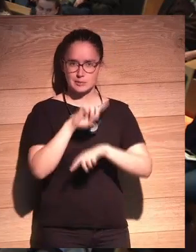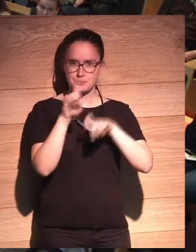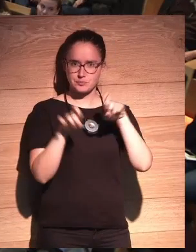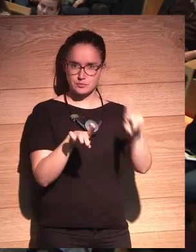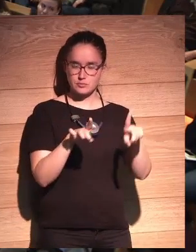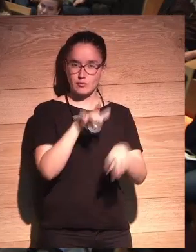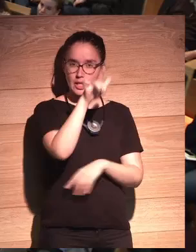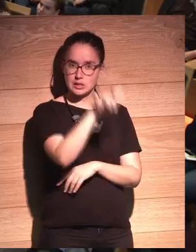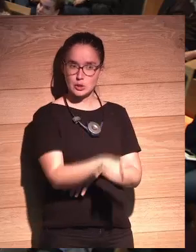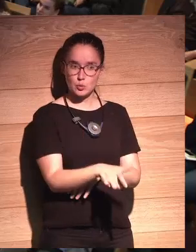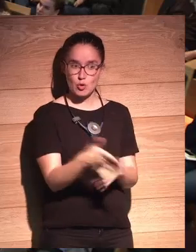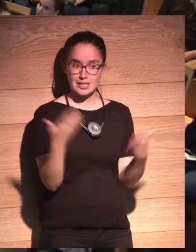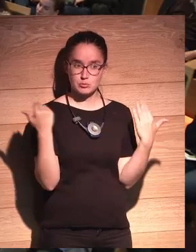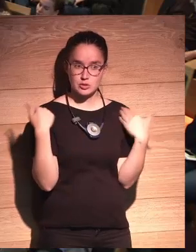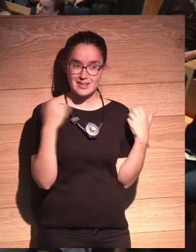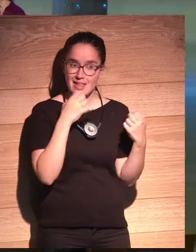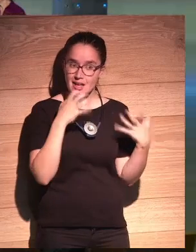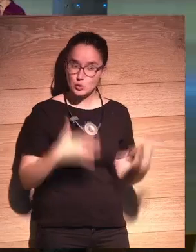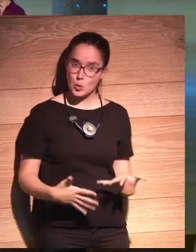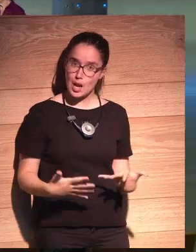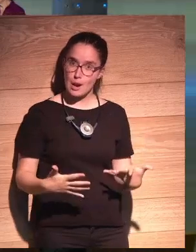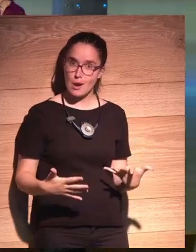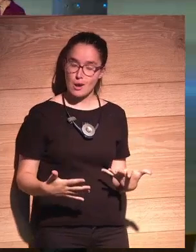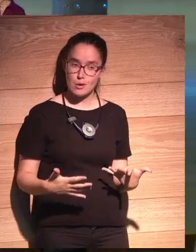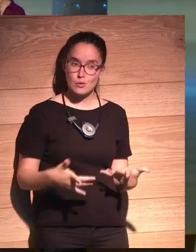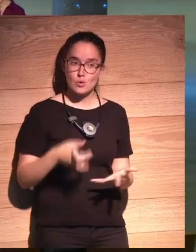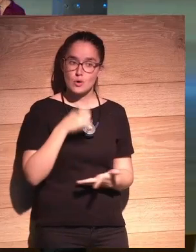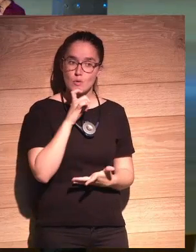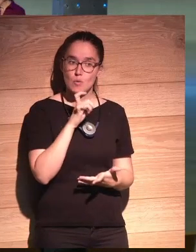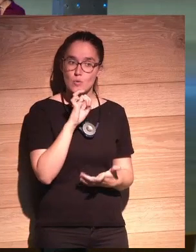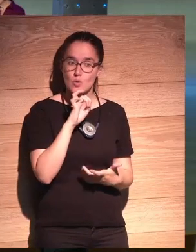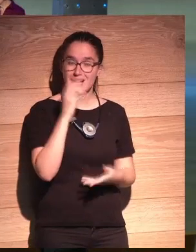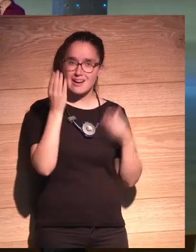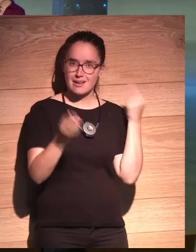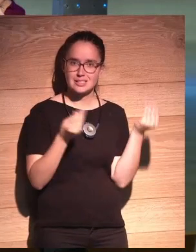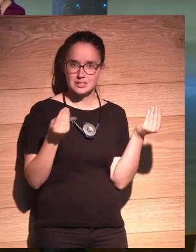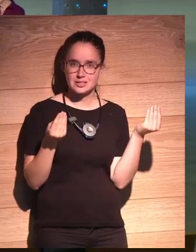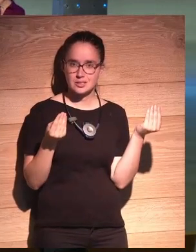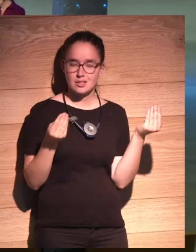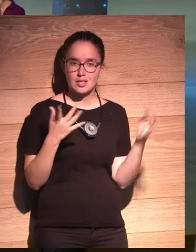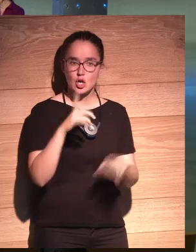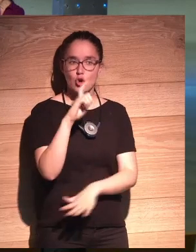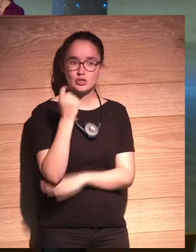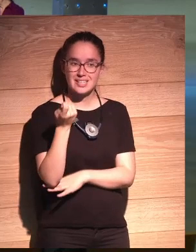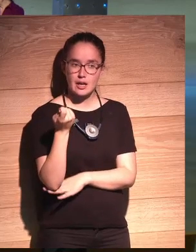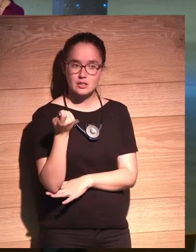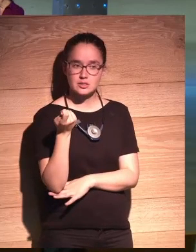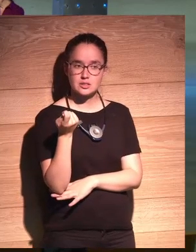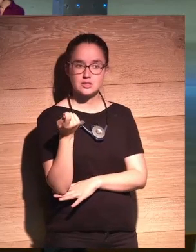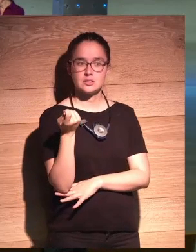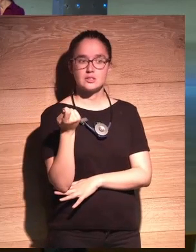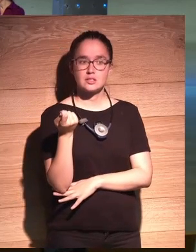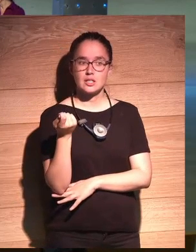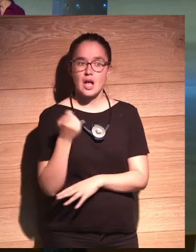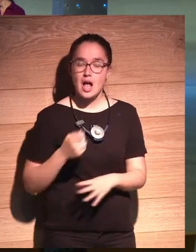take action. So I wanted to ask you, from your current responsibility, how do you think that